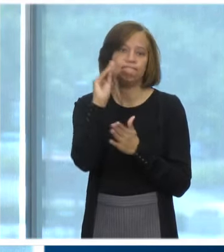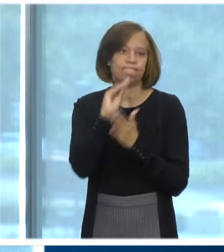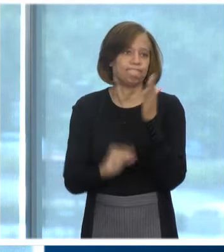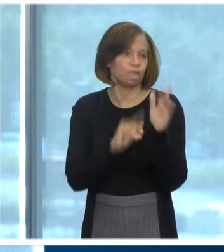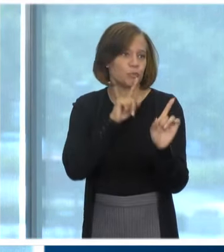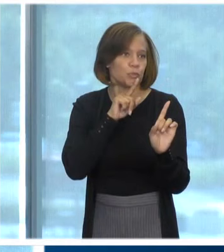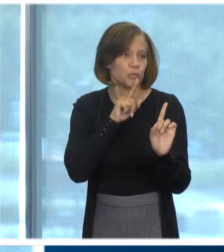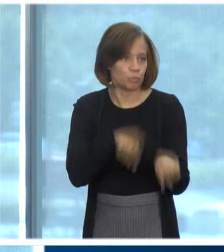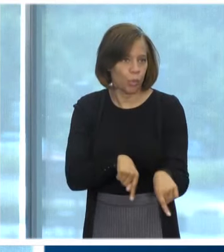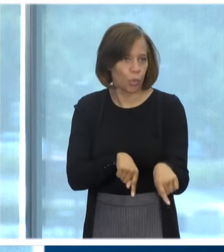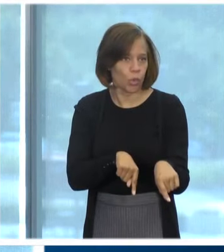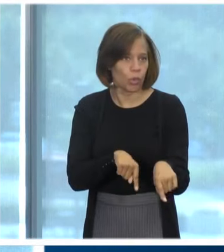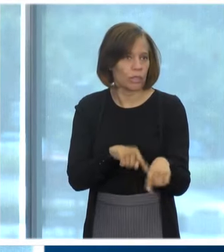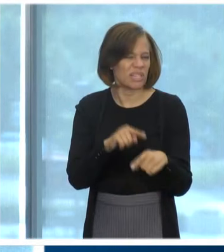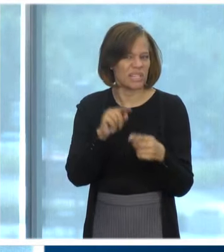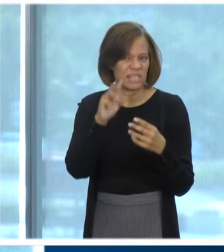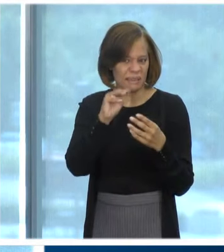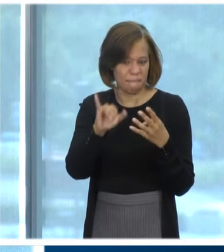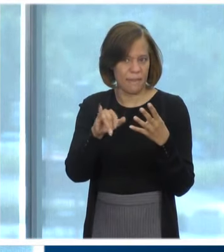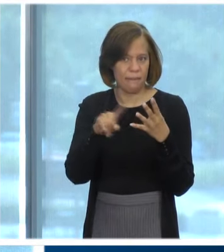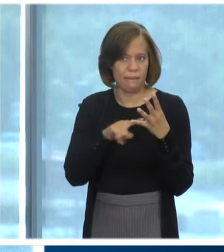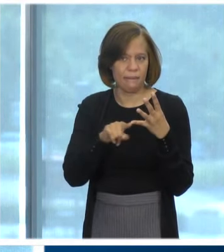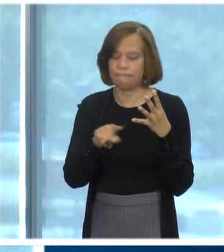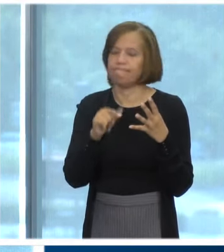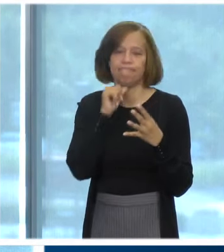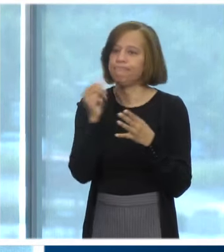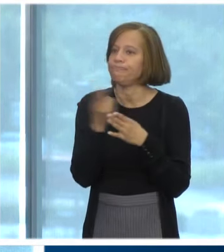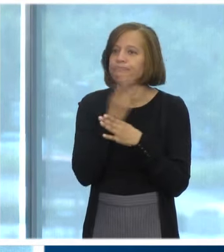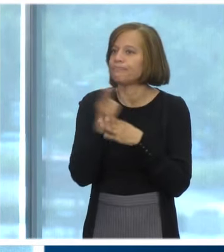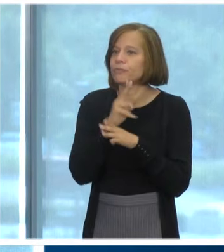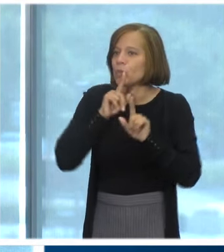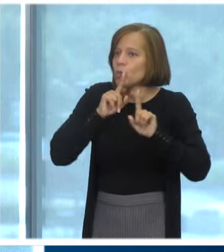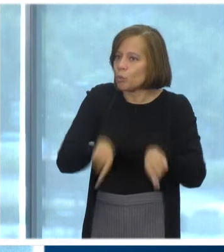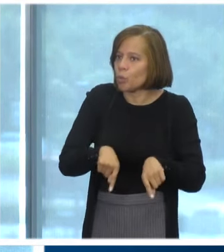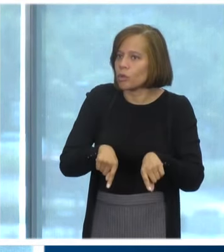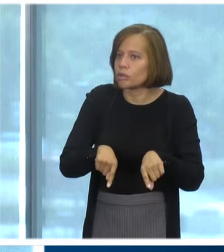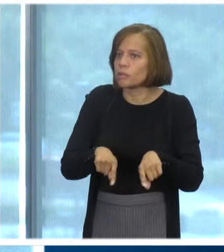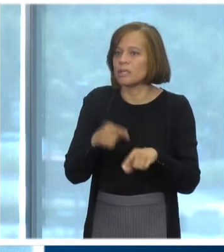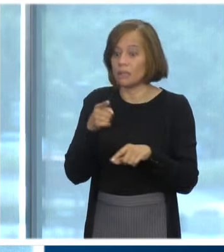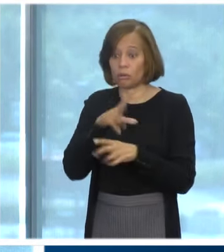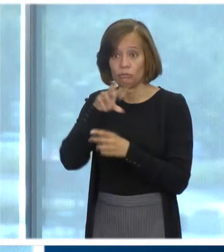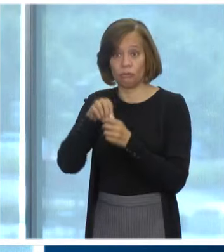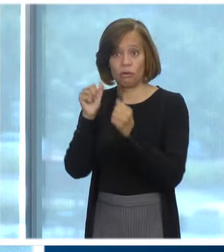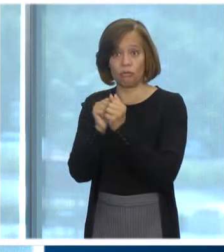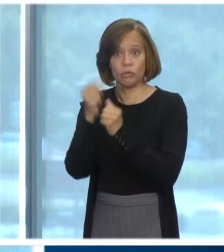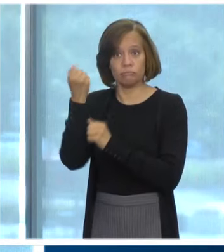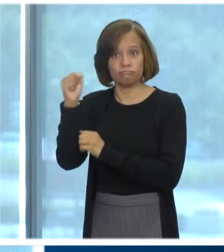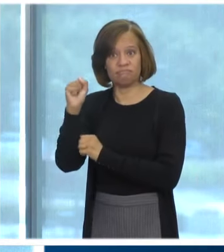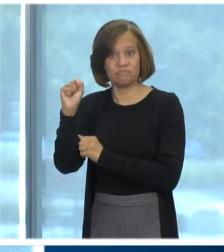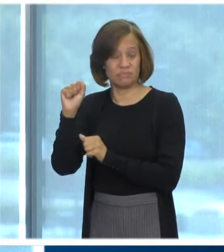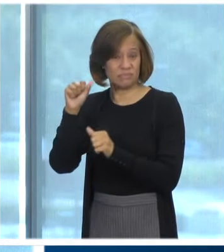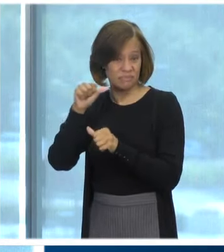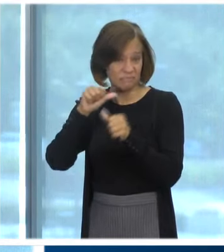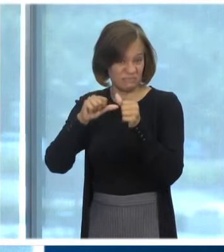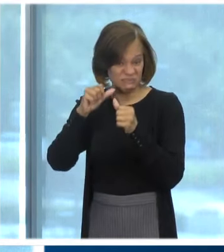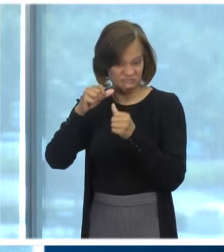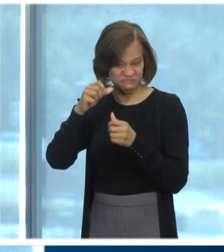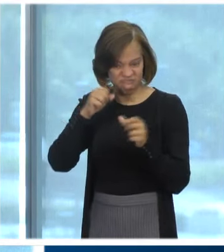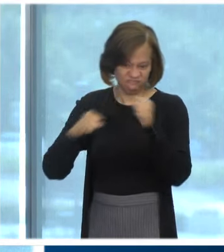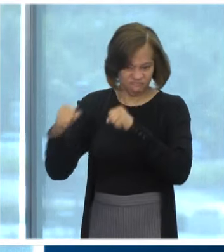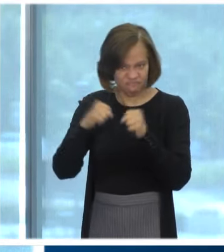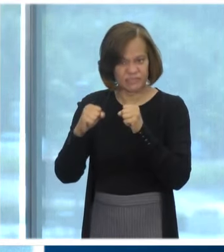did not submit use of force reports after engaging in force against protesters. This means two things. First,